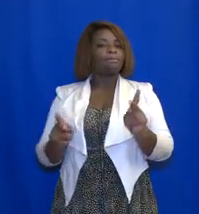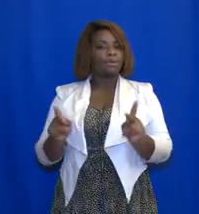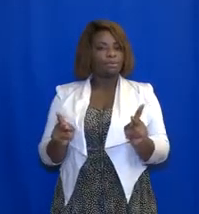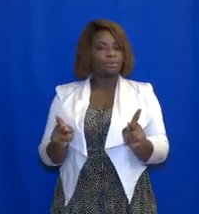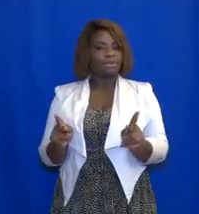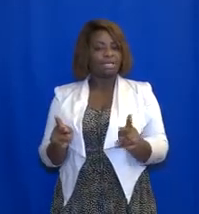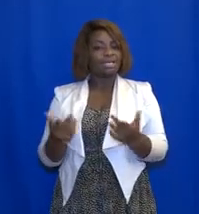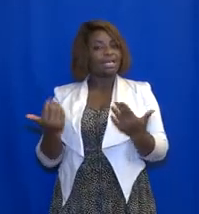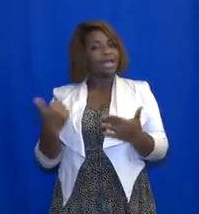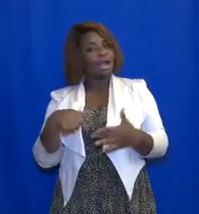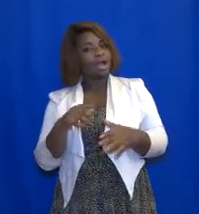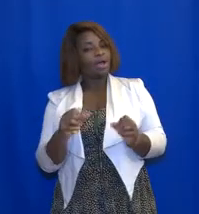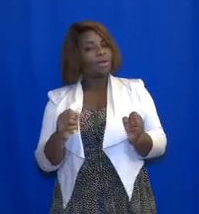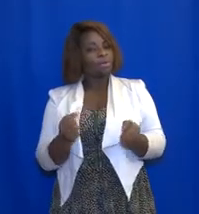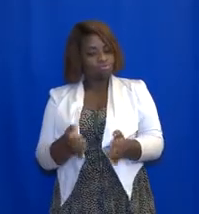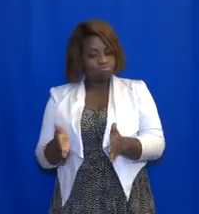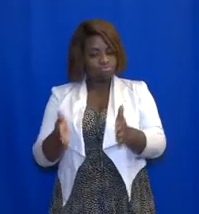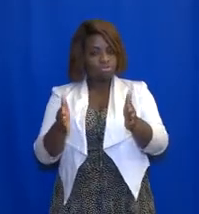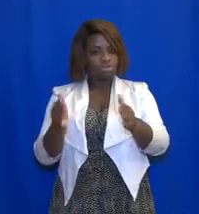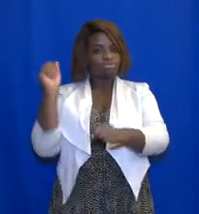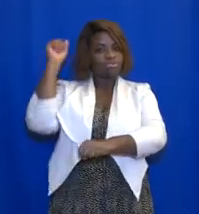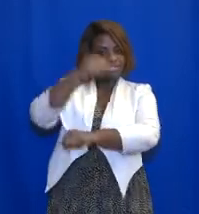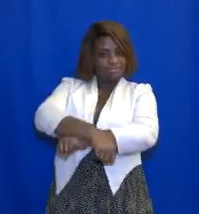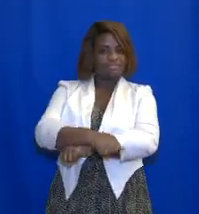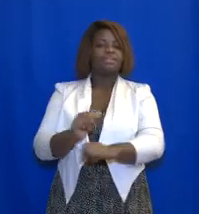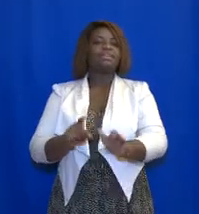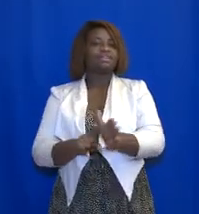our efforts to defeat the virus.